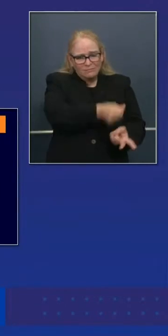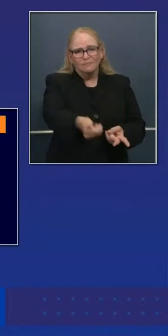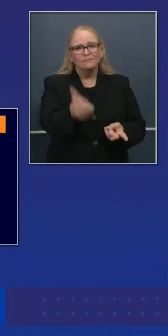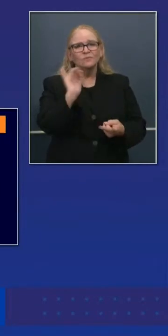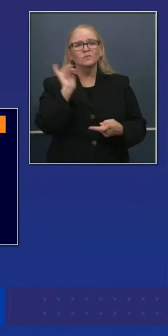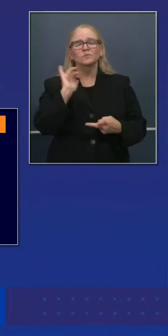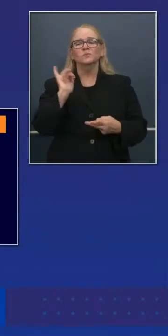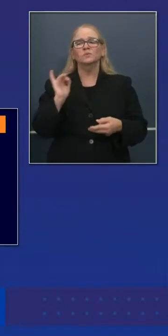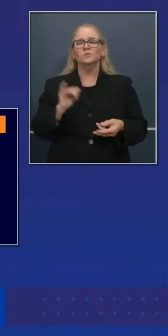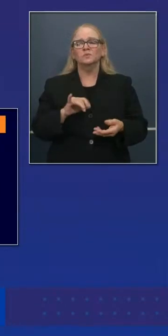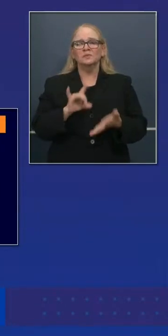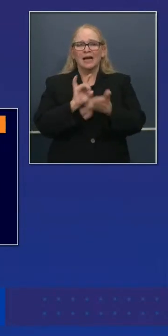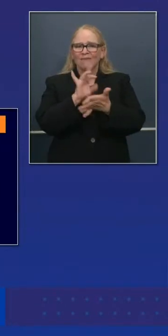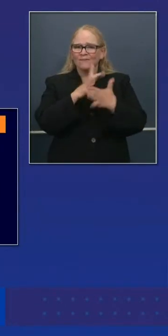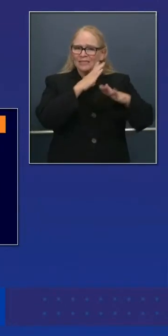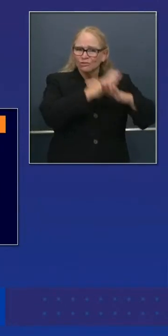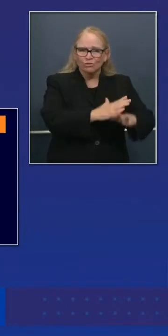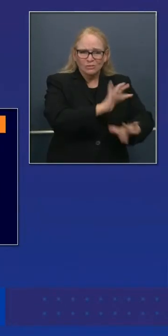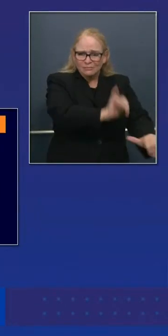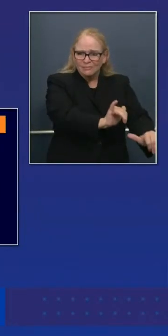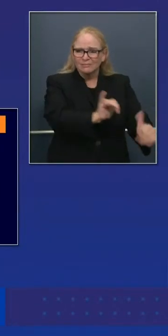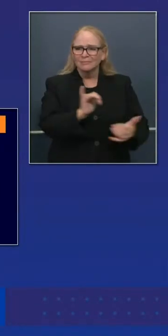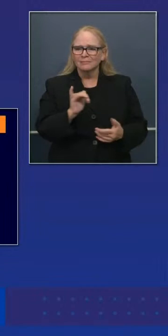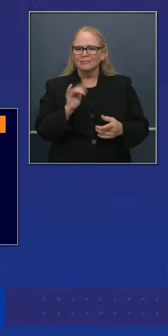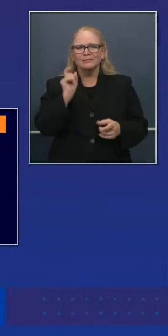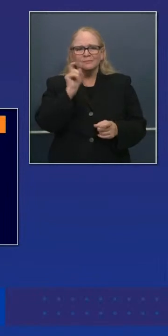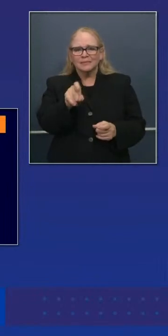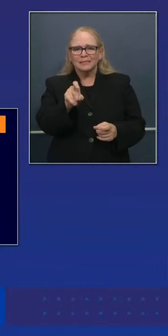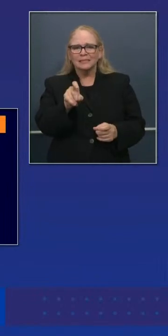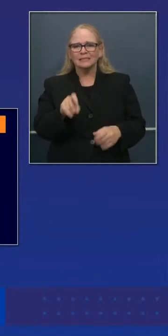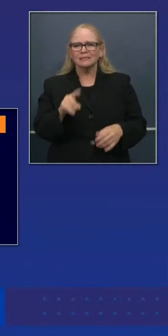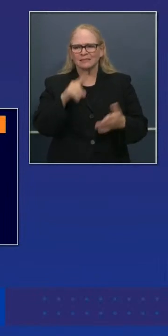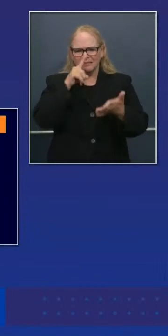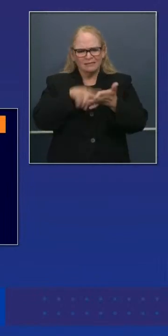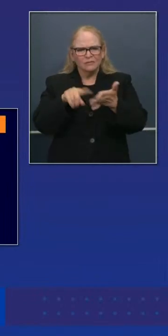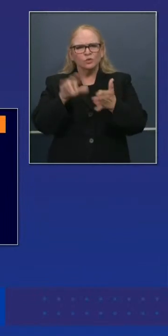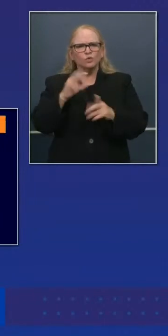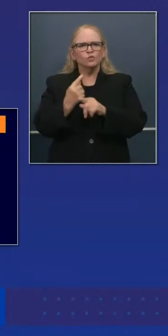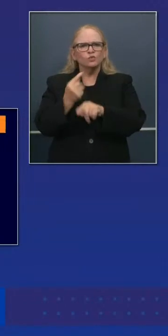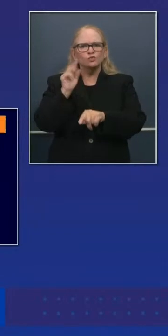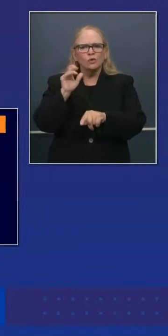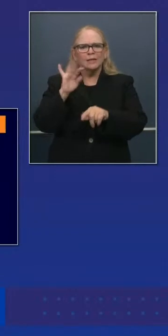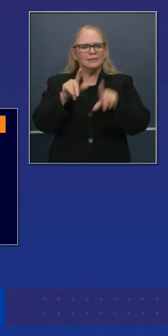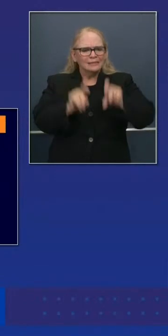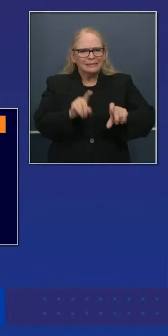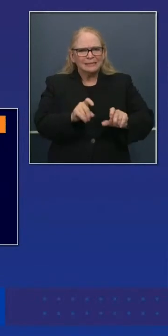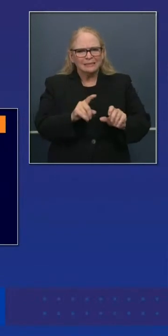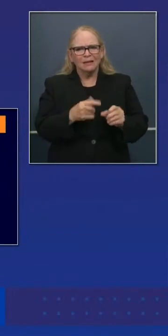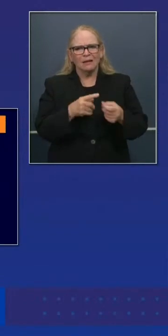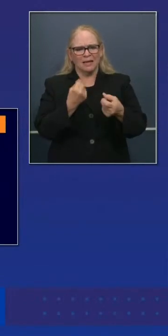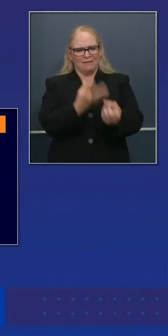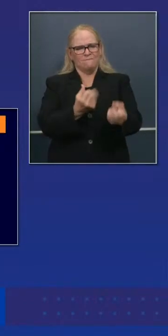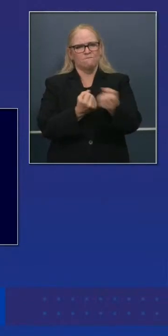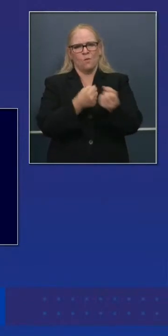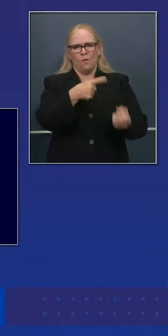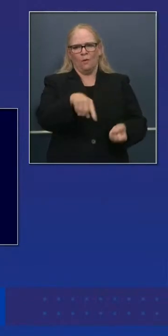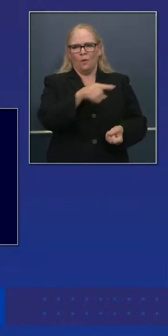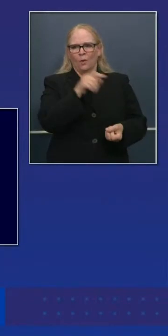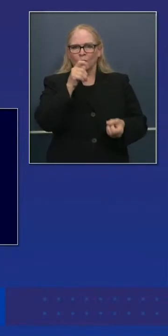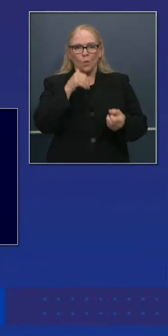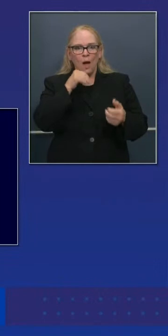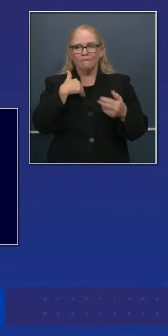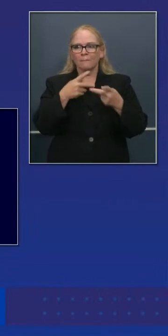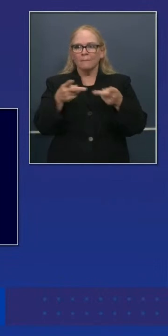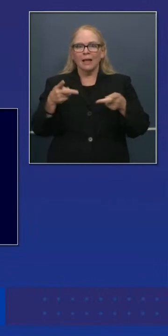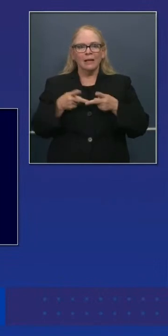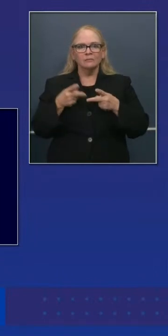quarantining people and isolating people, tracing people, and as always, testing individuals. With all of that, let me,